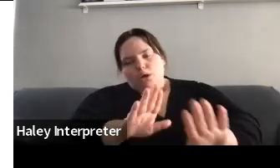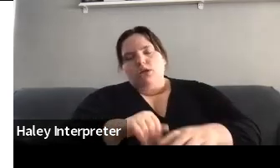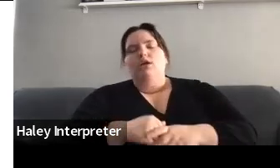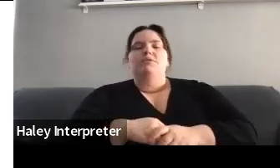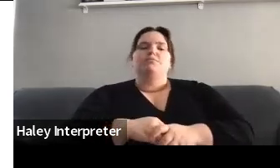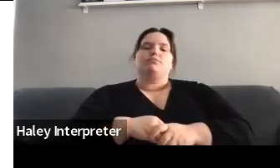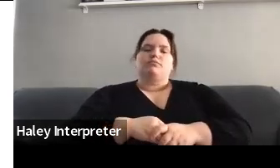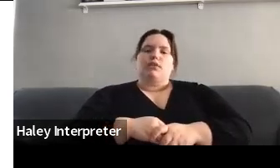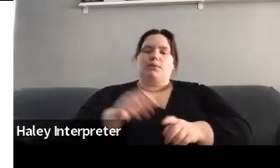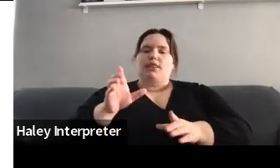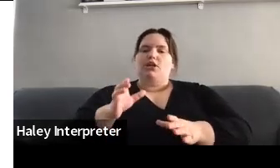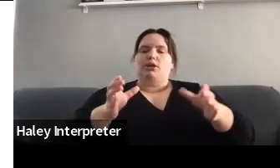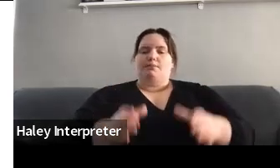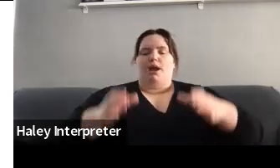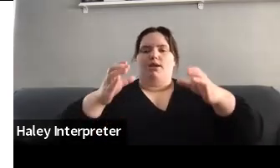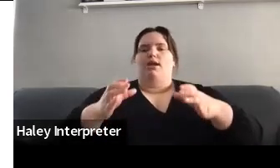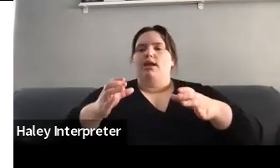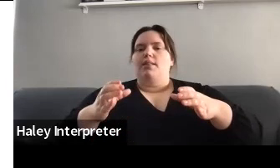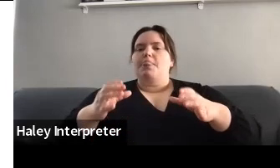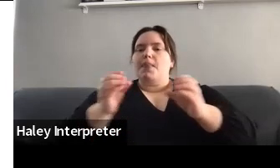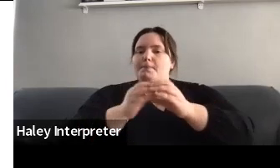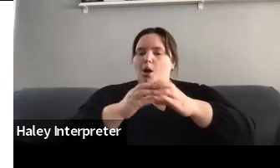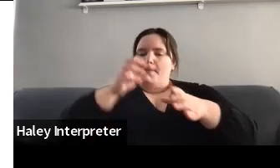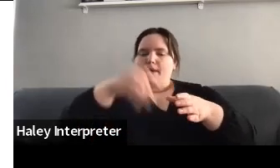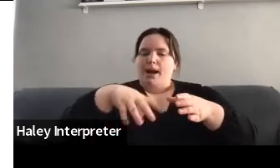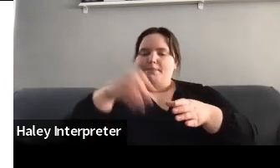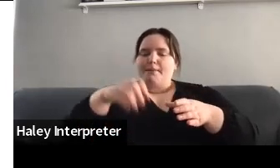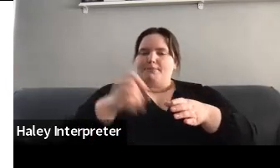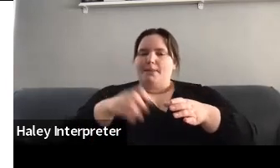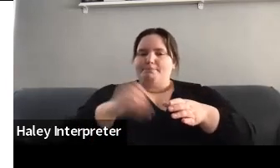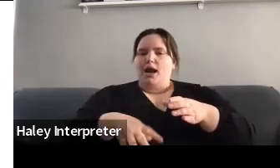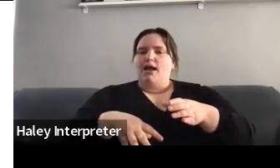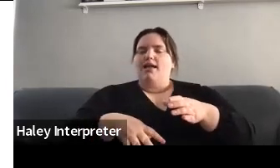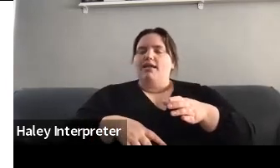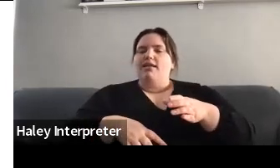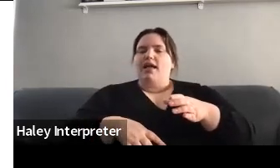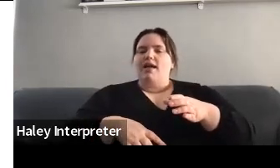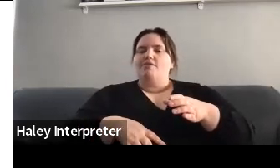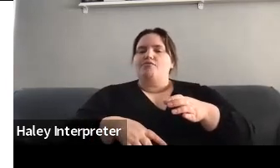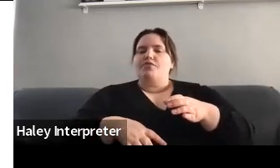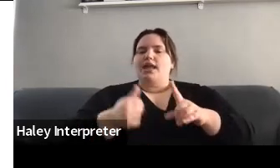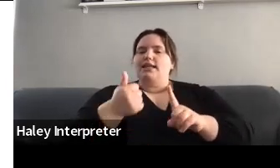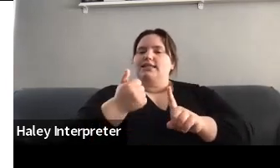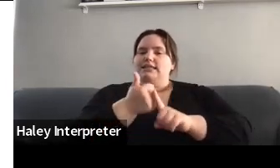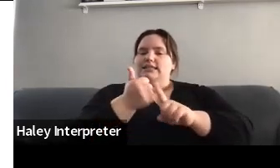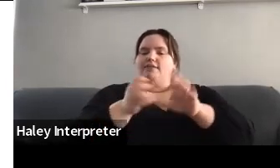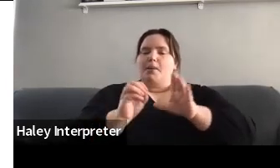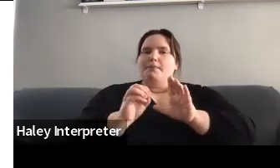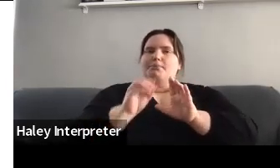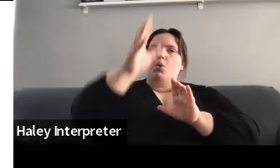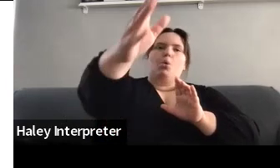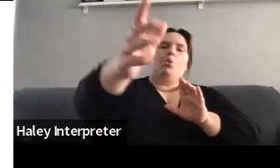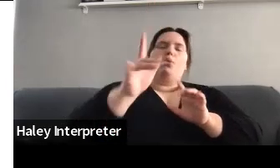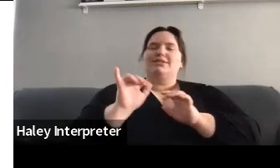the balls in the bucket, and then the launcher launches the balls typically about 10